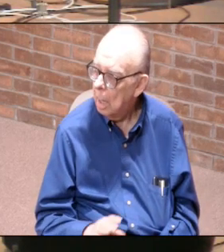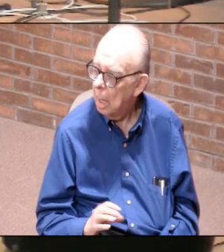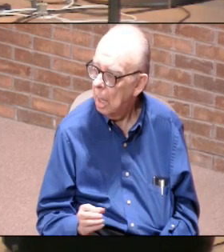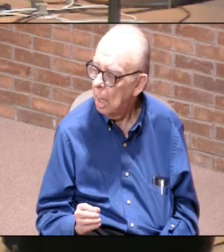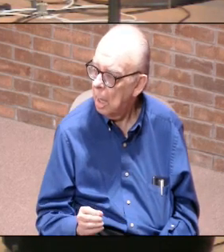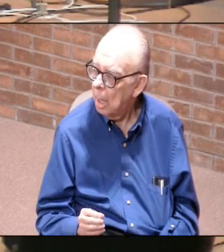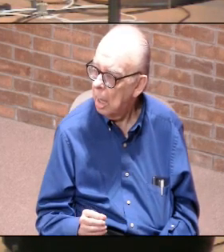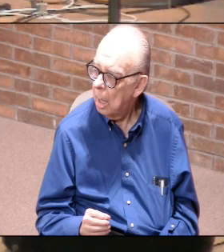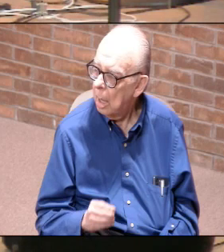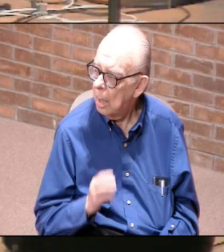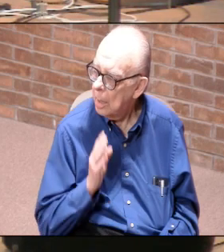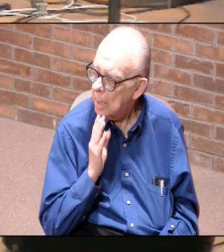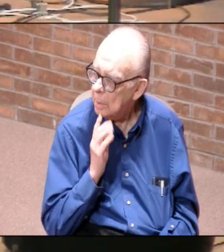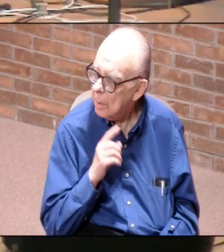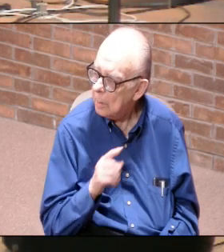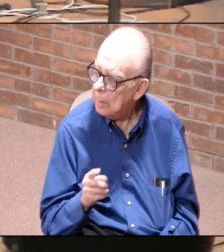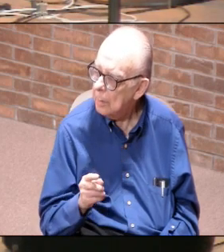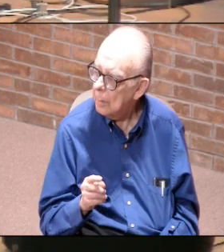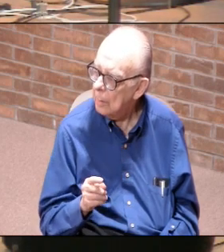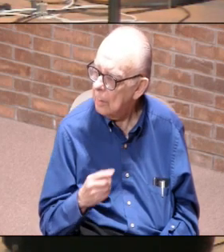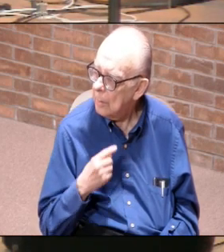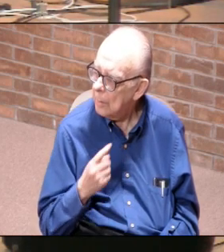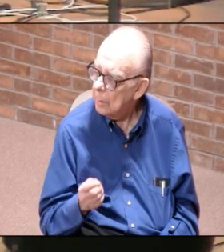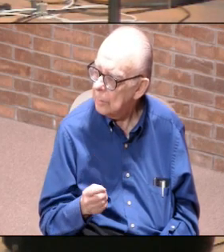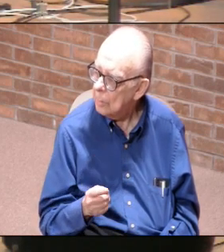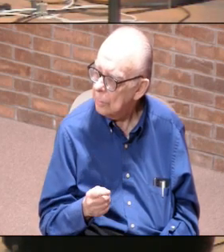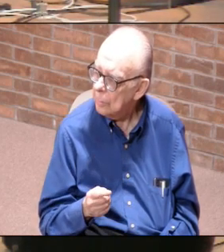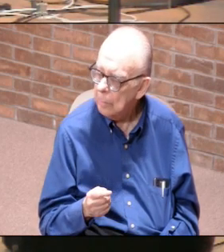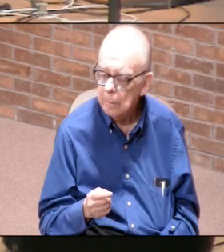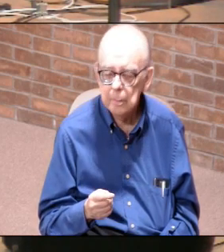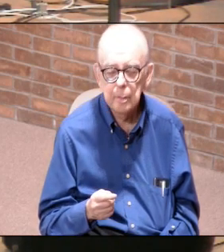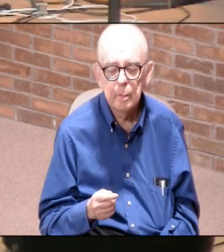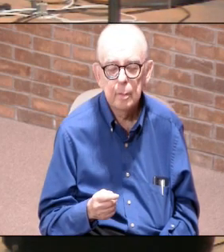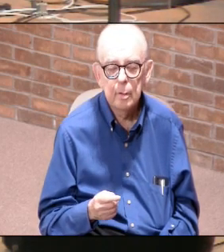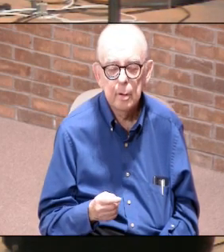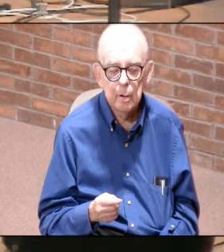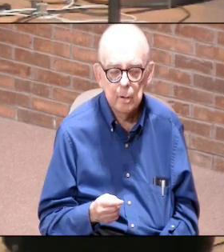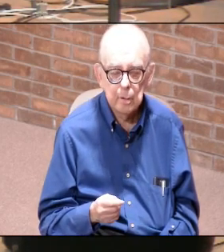And you've been talking to them and they've told you,